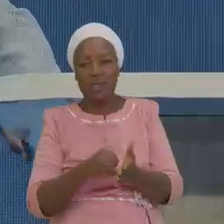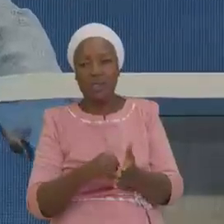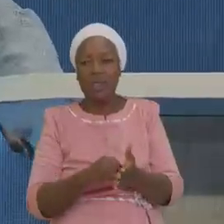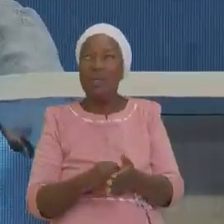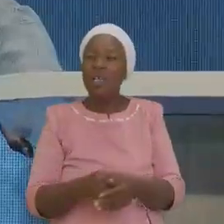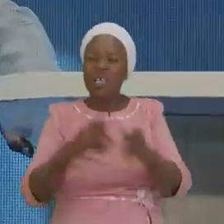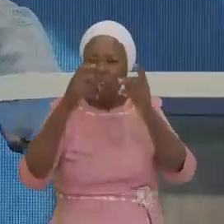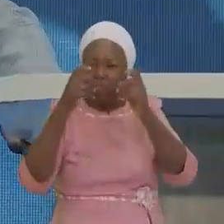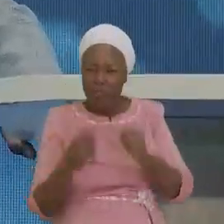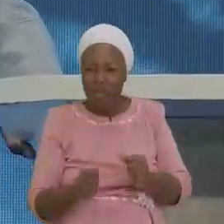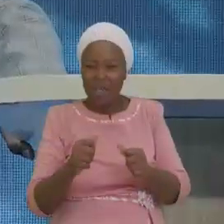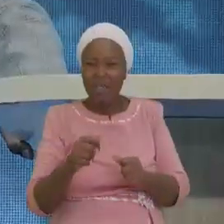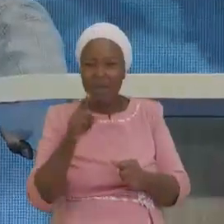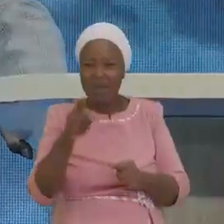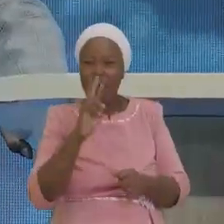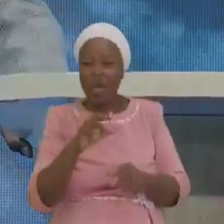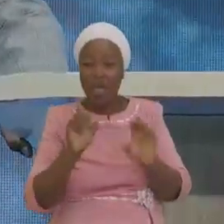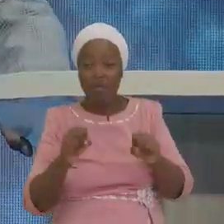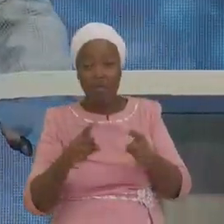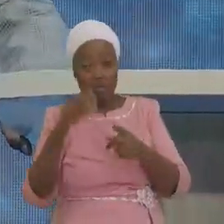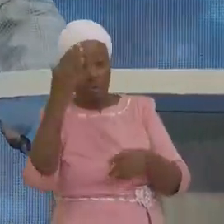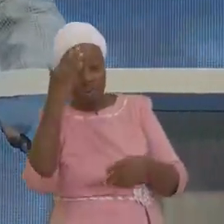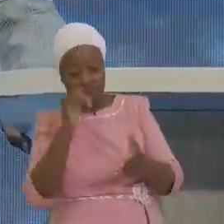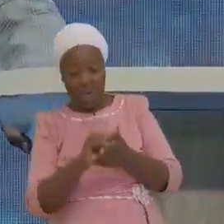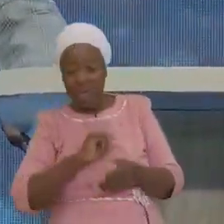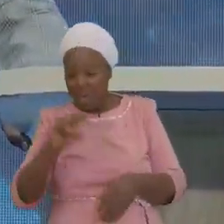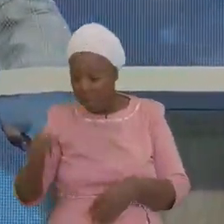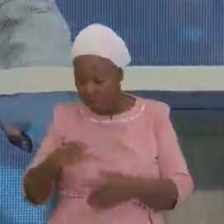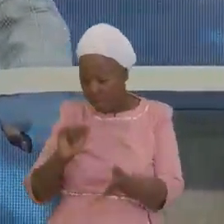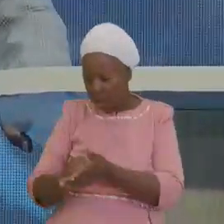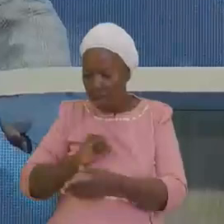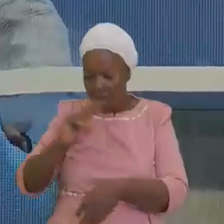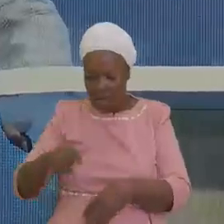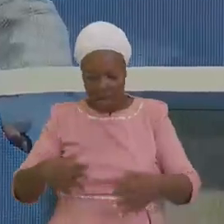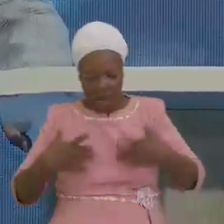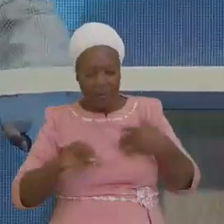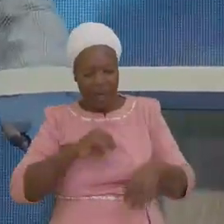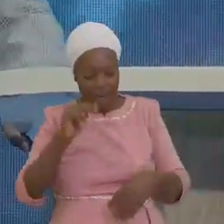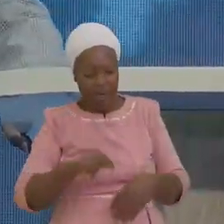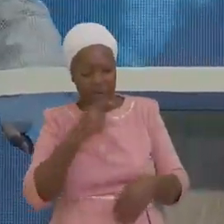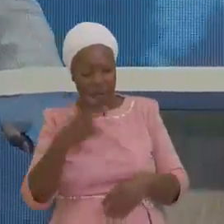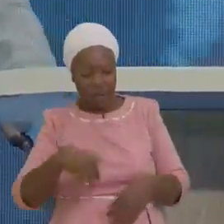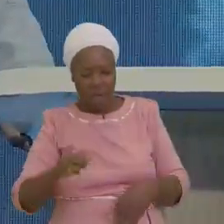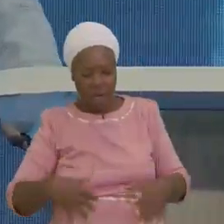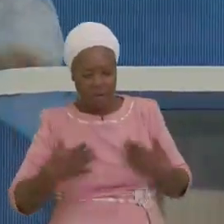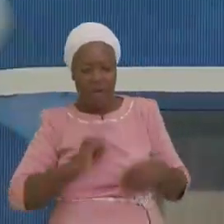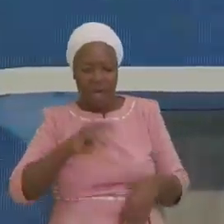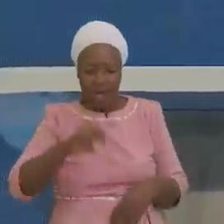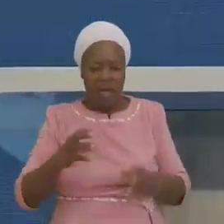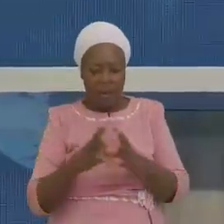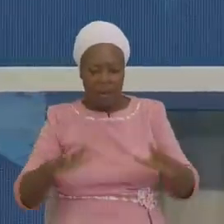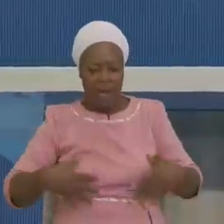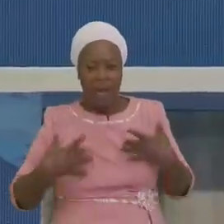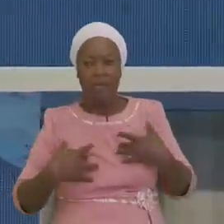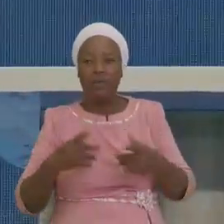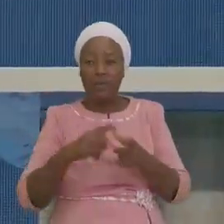Immediately you are able to recognize, I need that, I need life, I need eternal life, I need abundant life. He